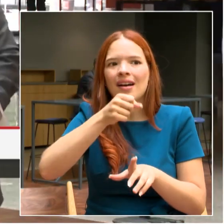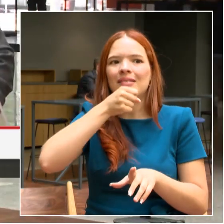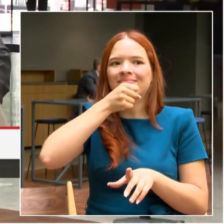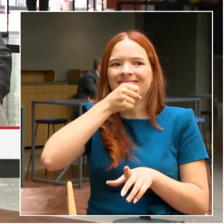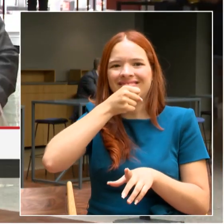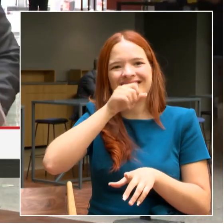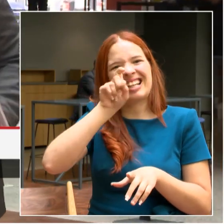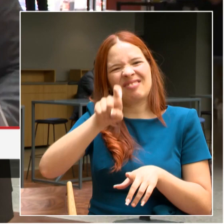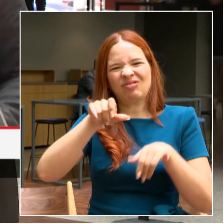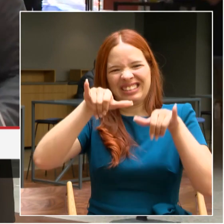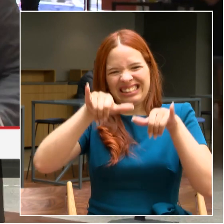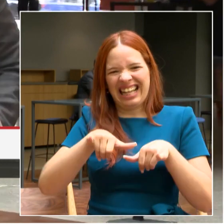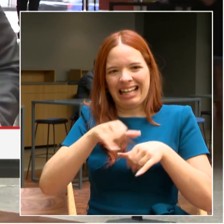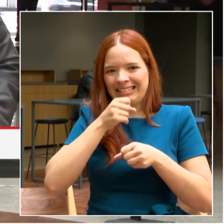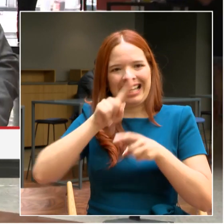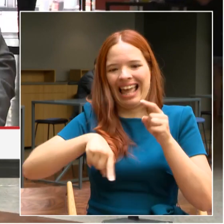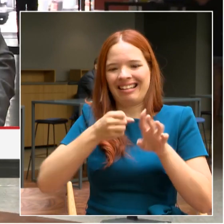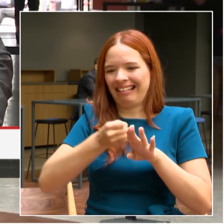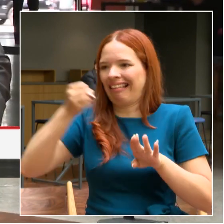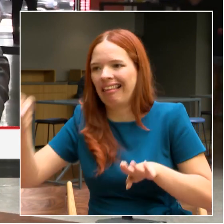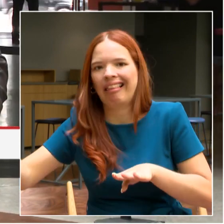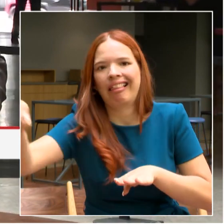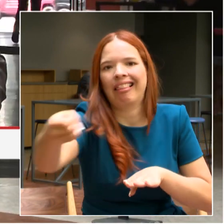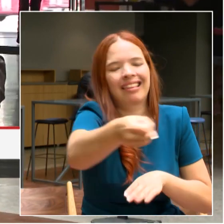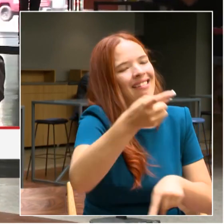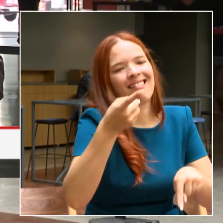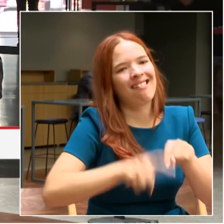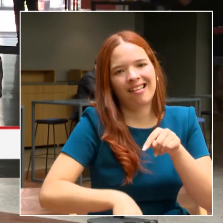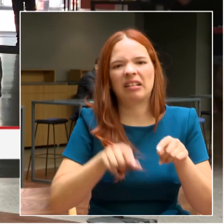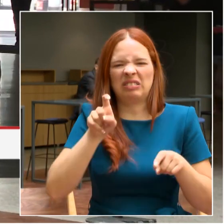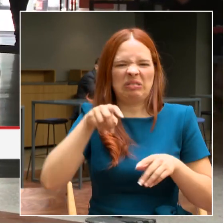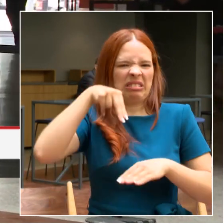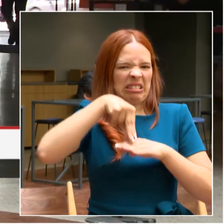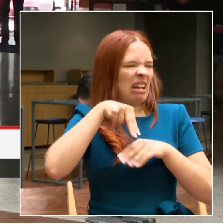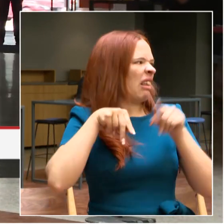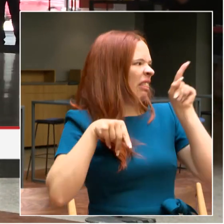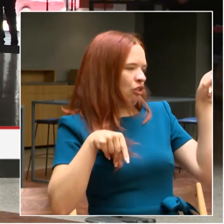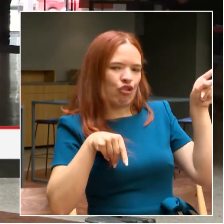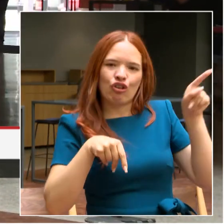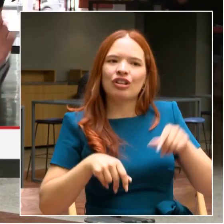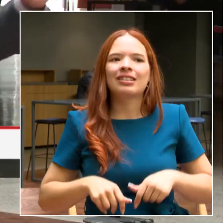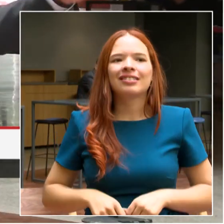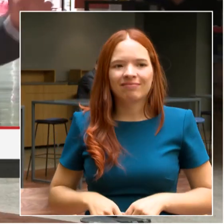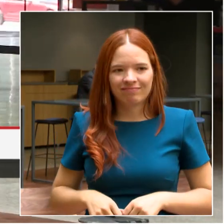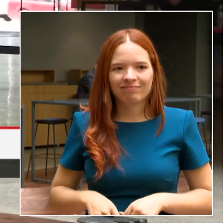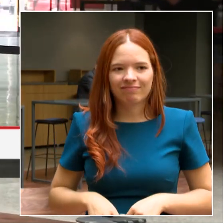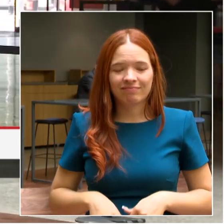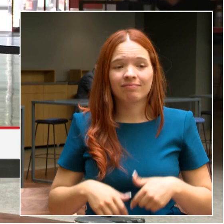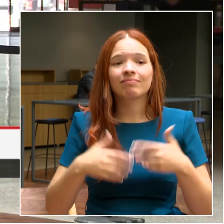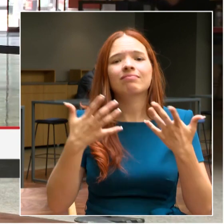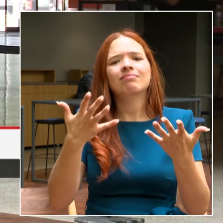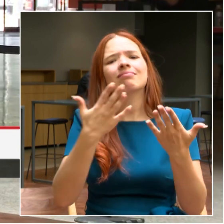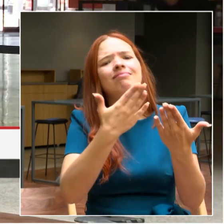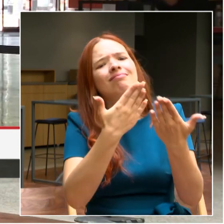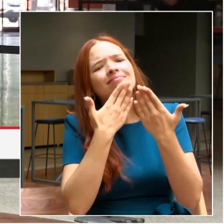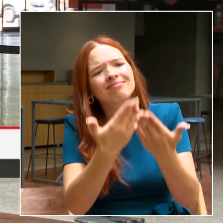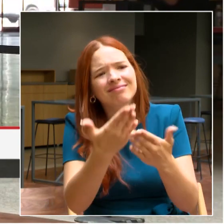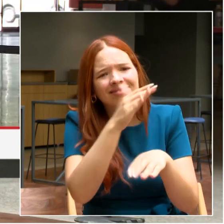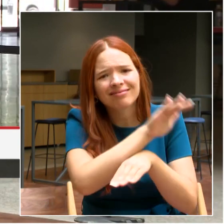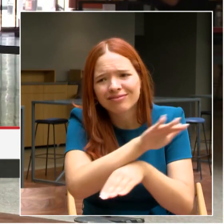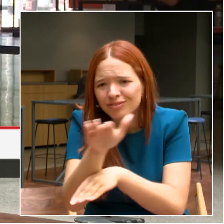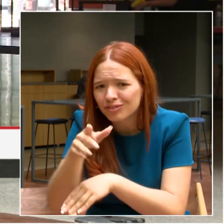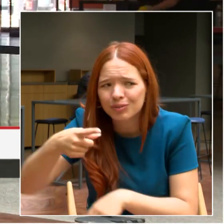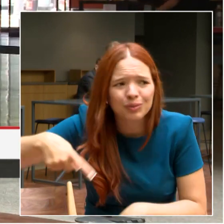Good afternoon, everyone. Again, a pleasure to be with you in person downtown DC. And I'd like to thank everyone for organizing this